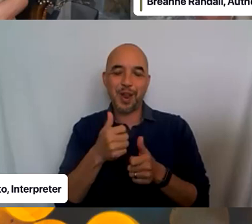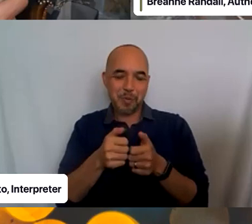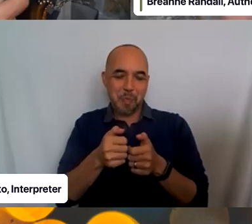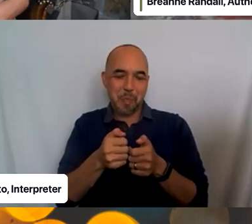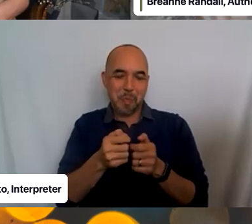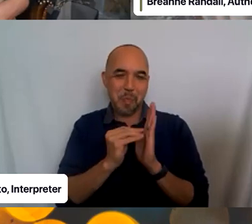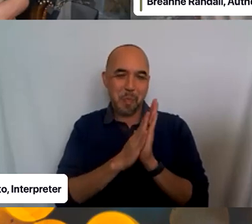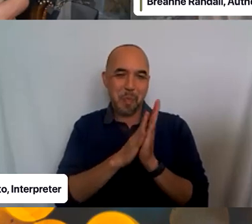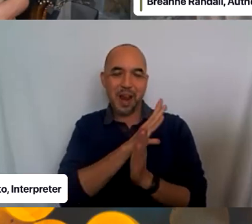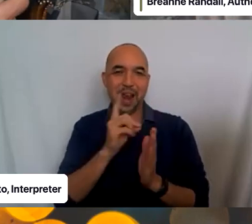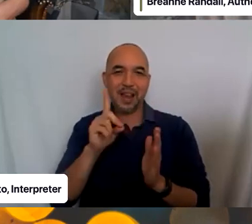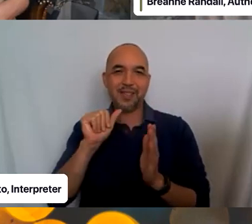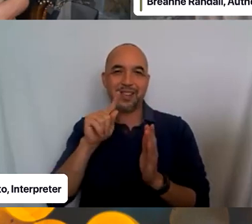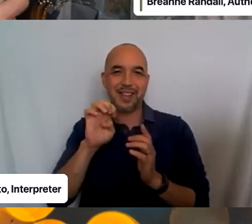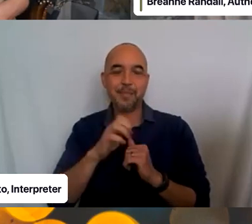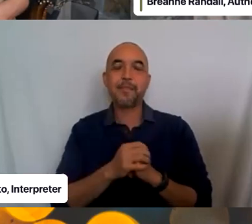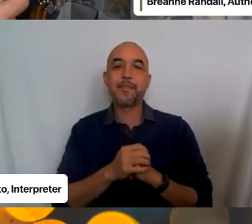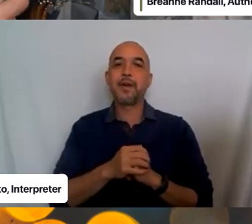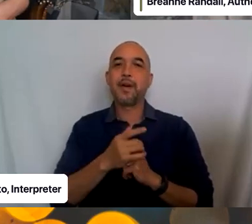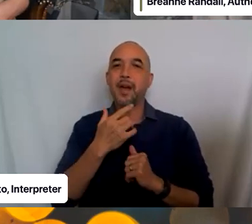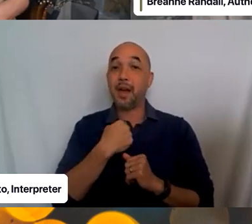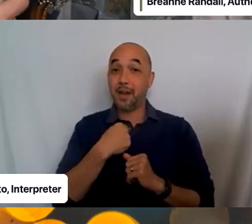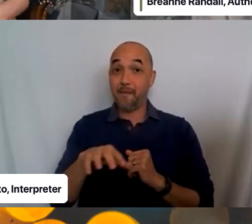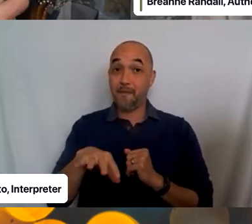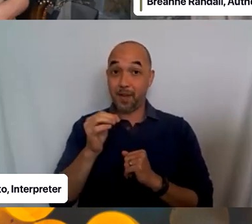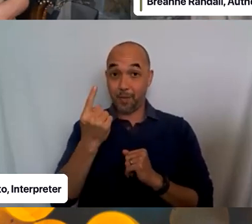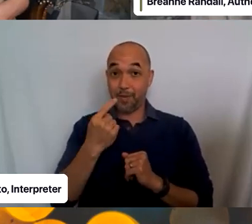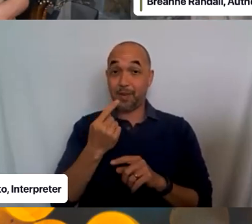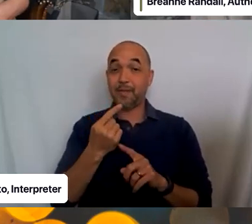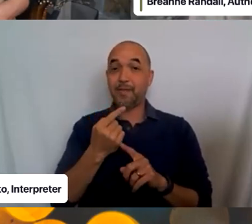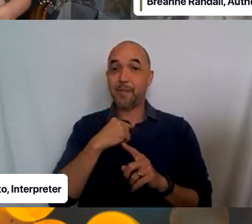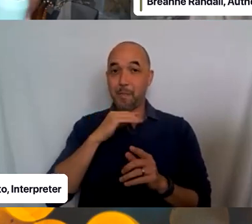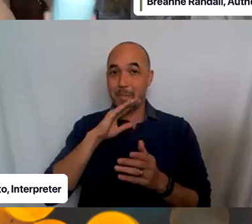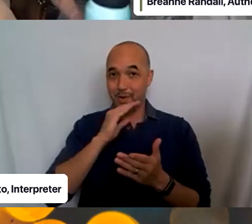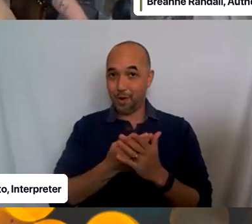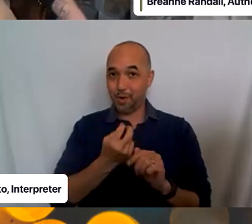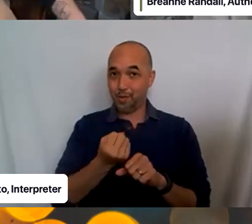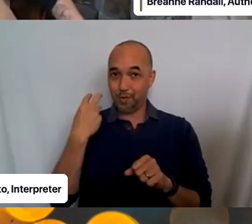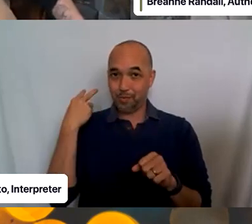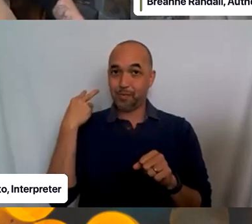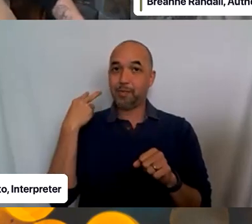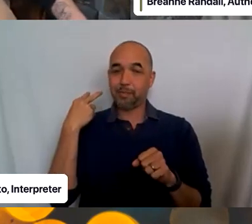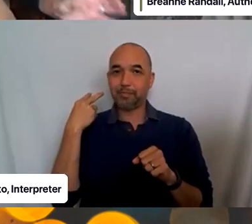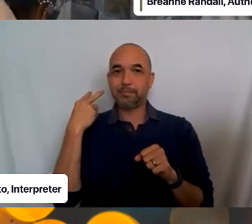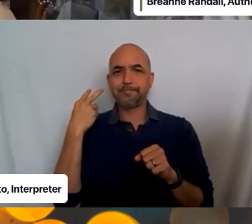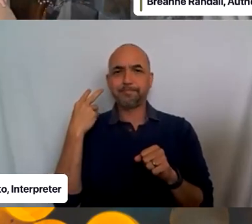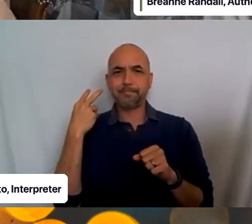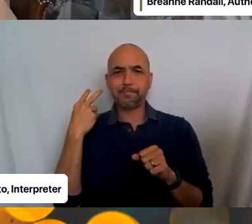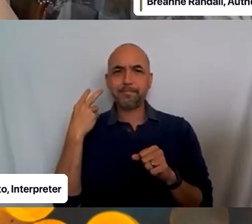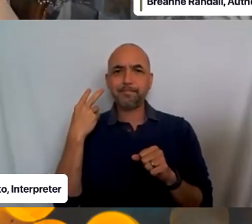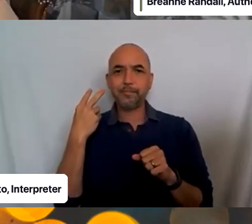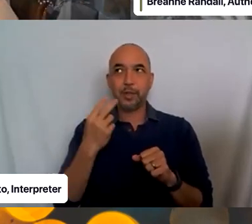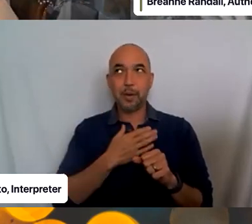said and the date. And I found this note from my daughter from 2 years ago. It was about, I got my book